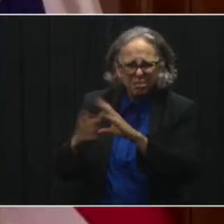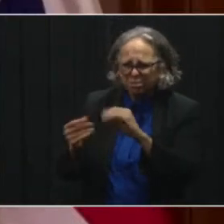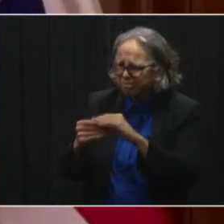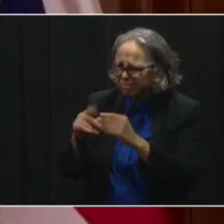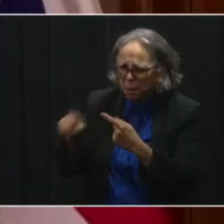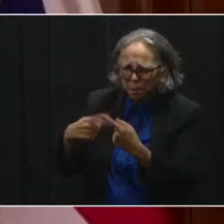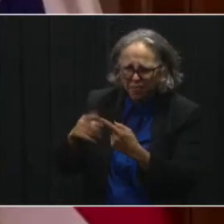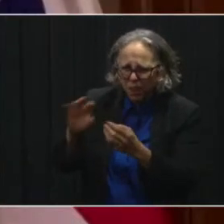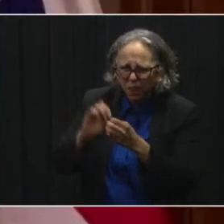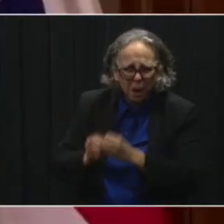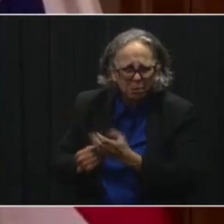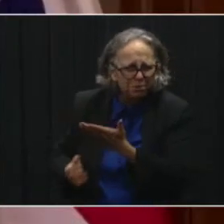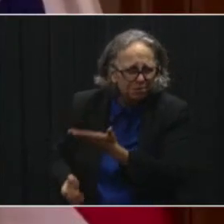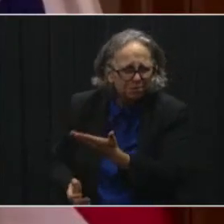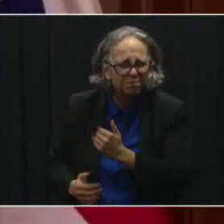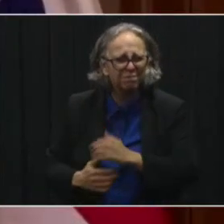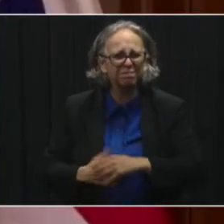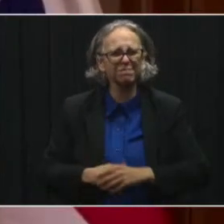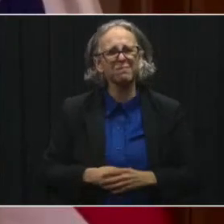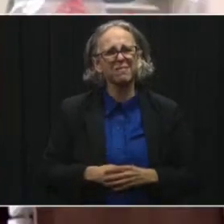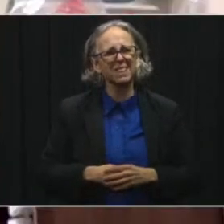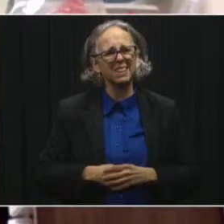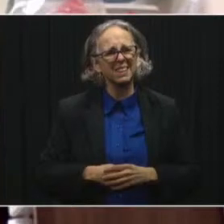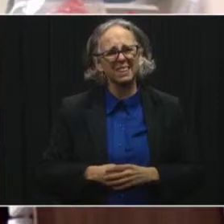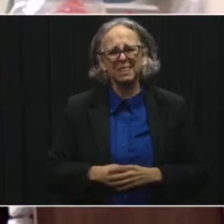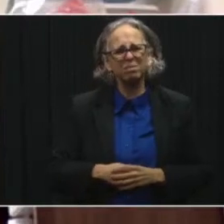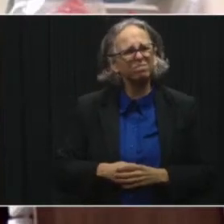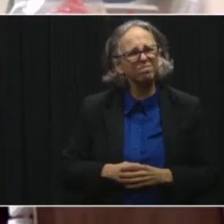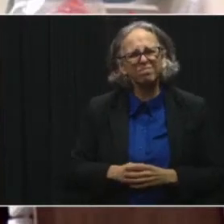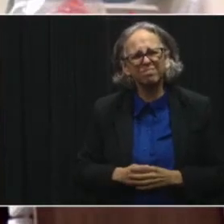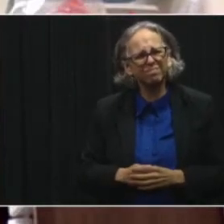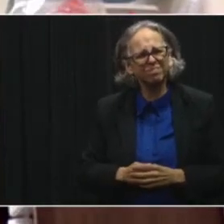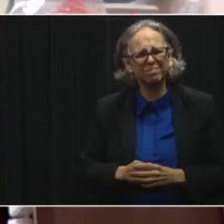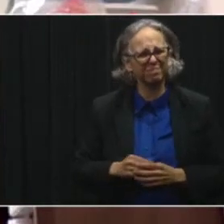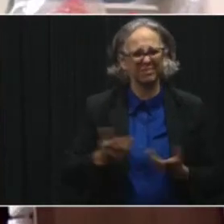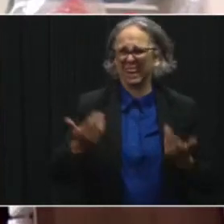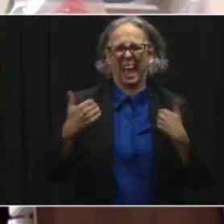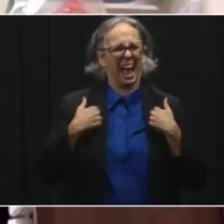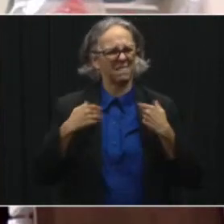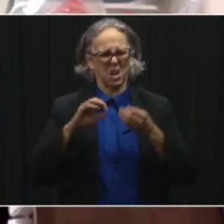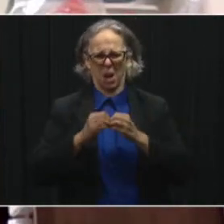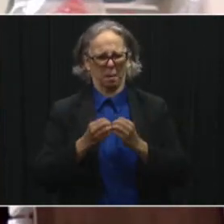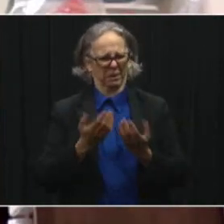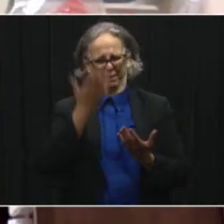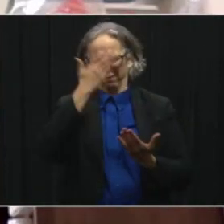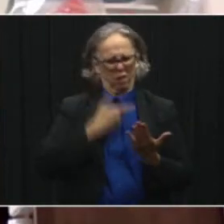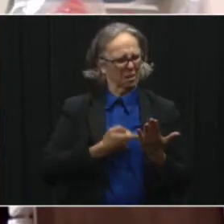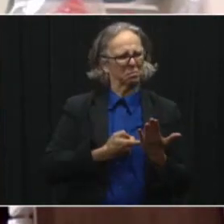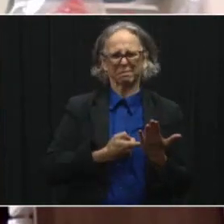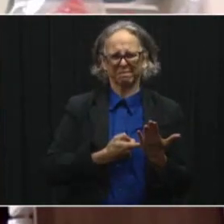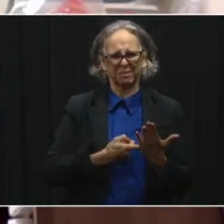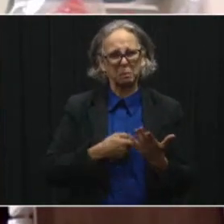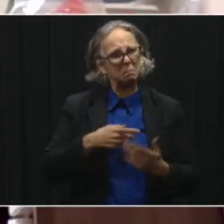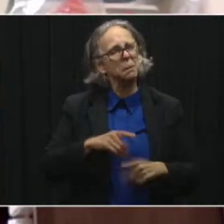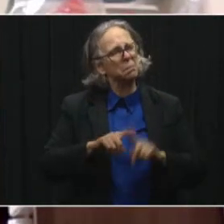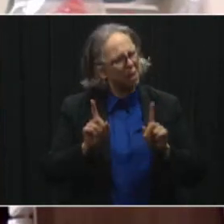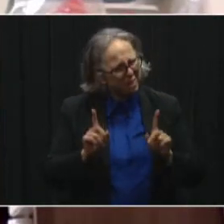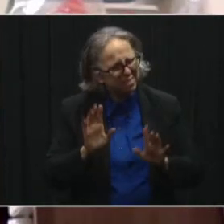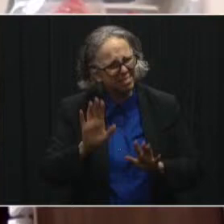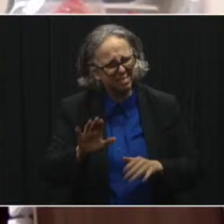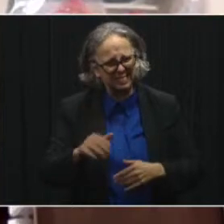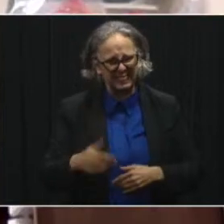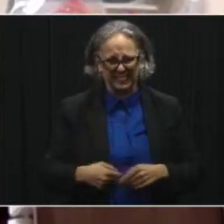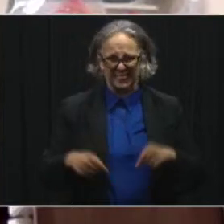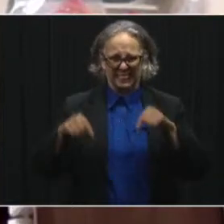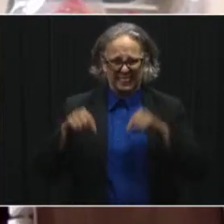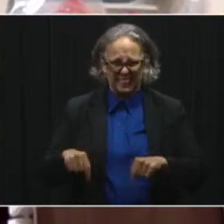not. I really don't have those numbers with me right now. I know that of the COVID positives that we have currently